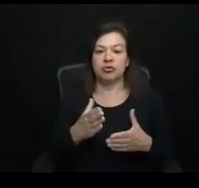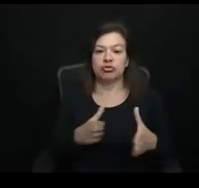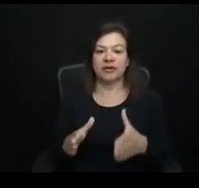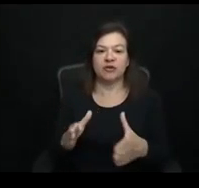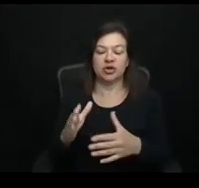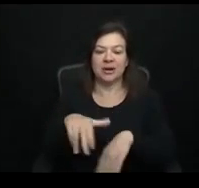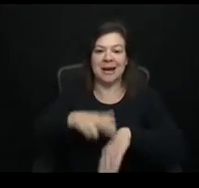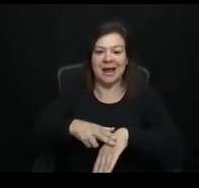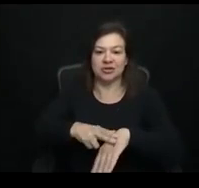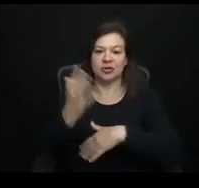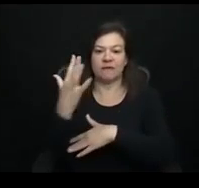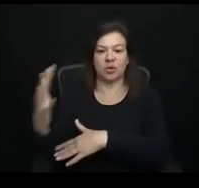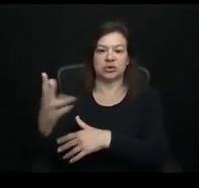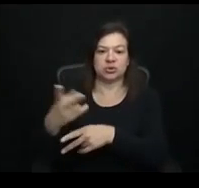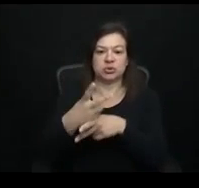Scott?